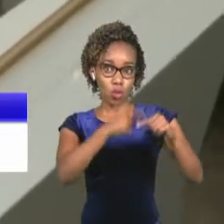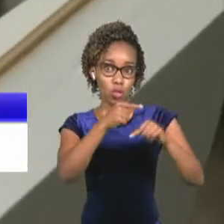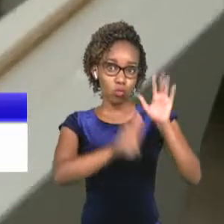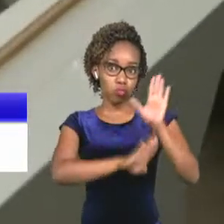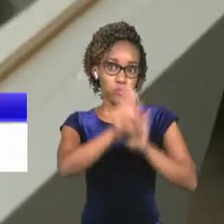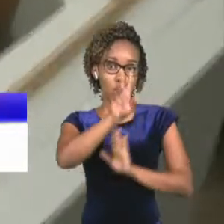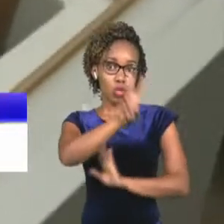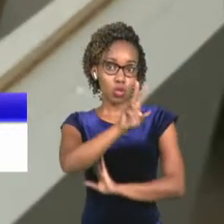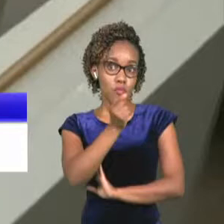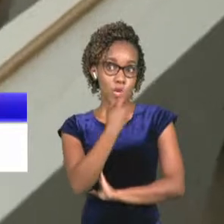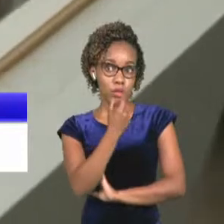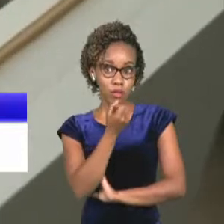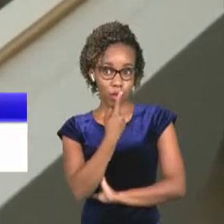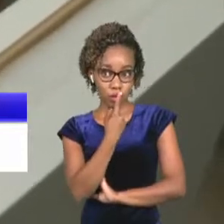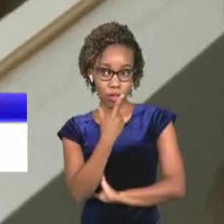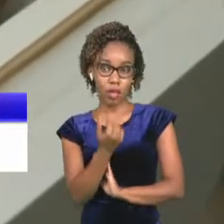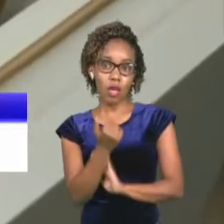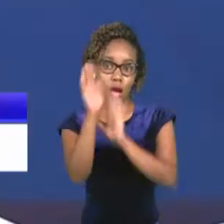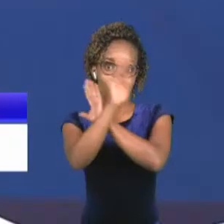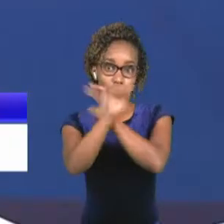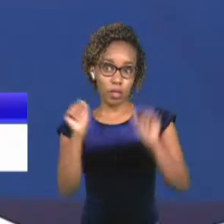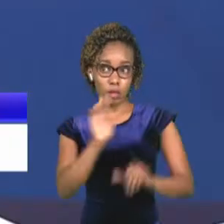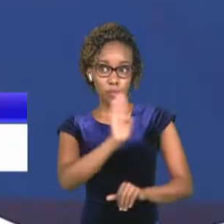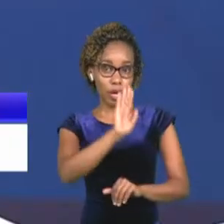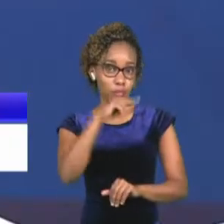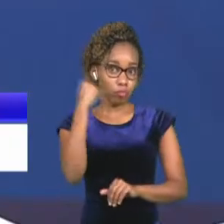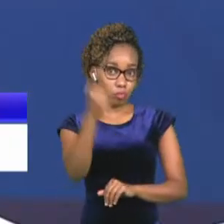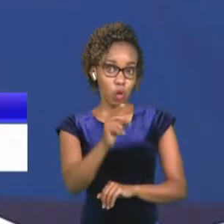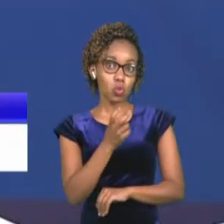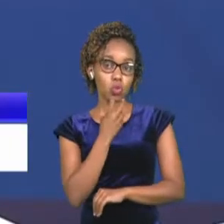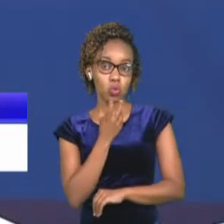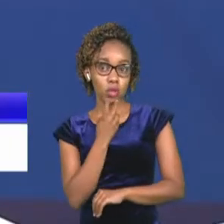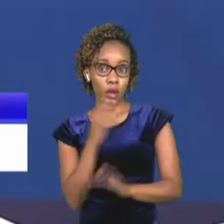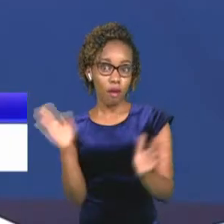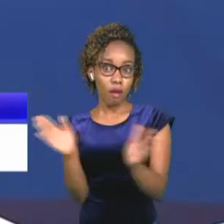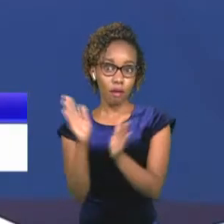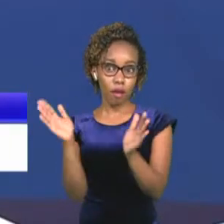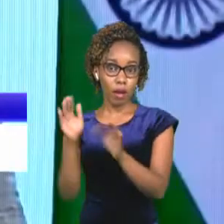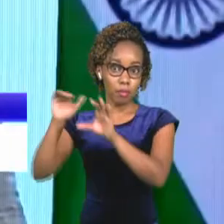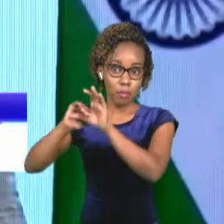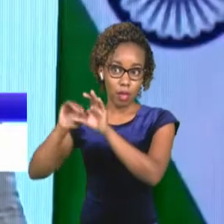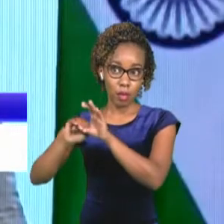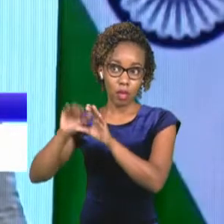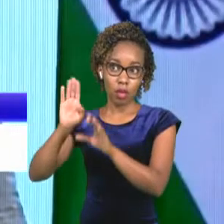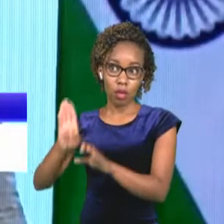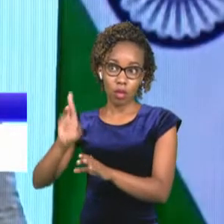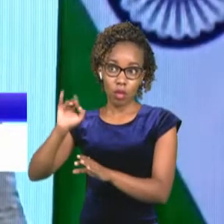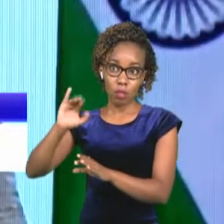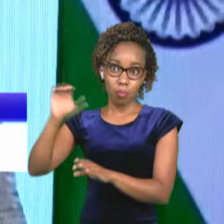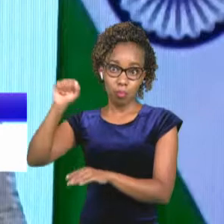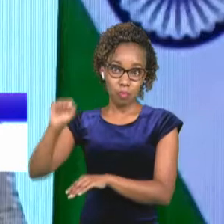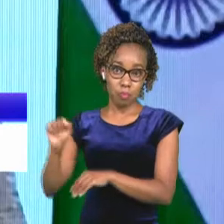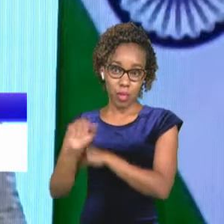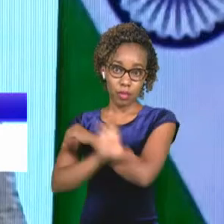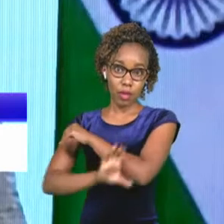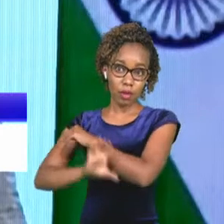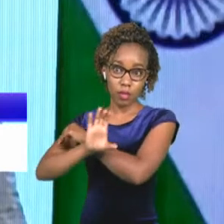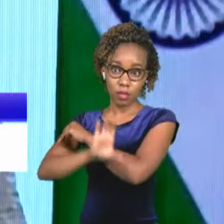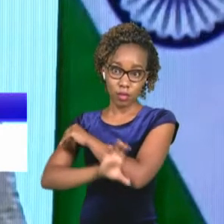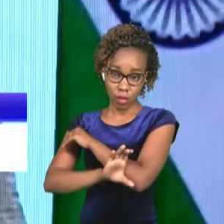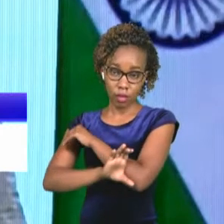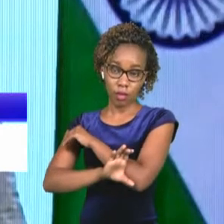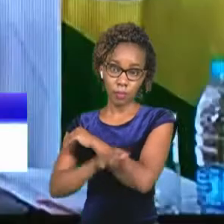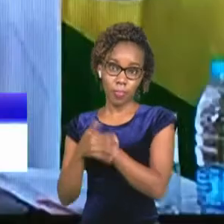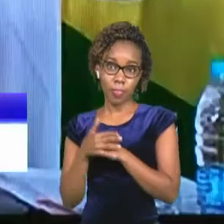of 2 vaccine candidates, and President Vladimir Putin on Tuesday urged fellow members of the BRICS alliance of major emerging